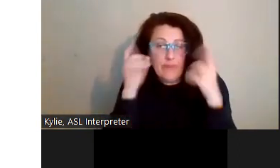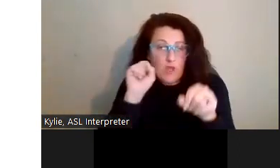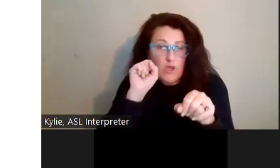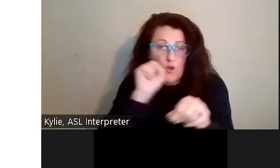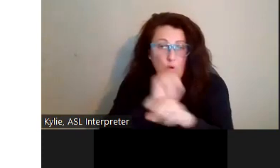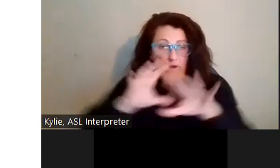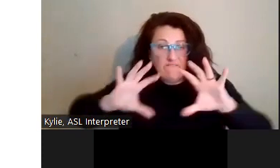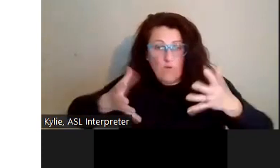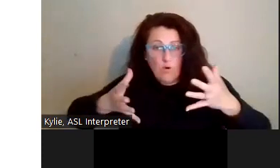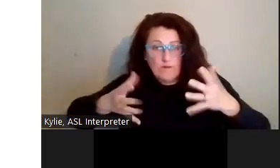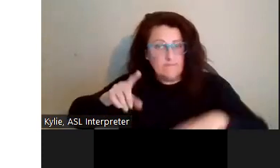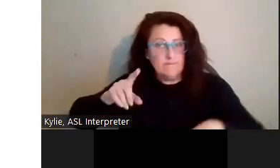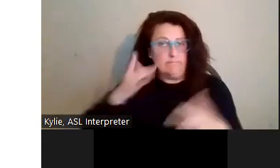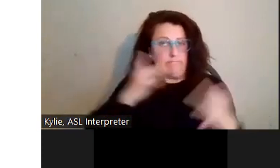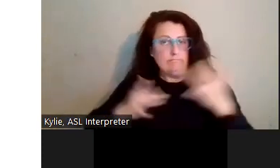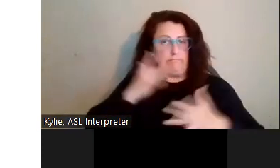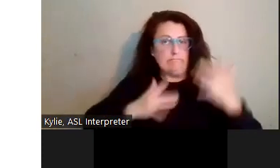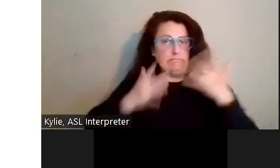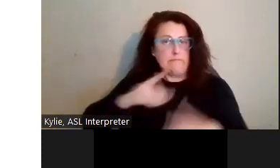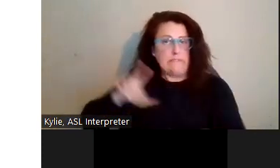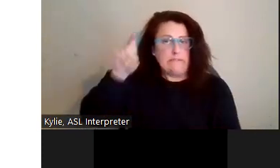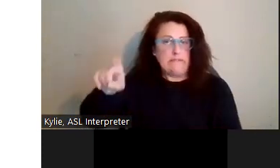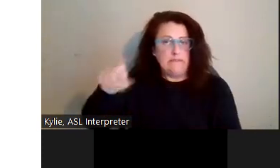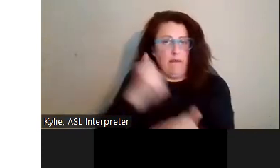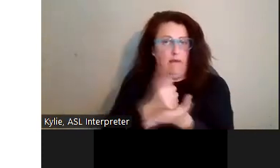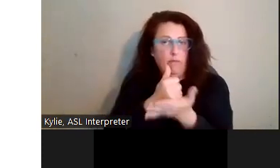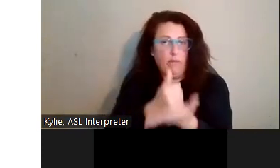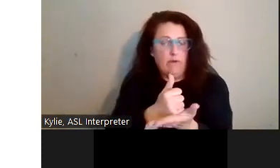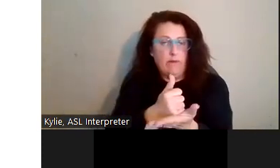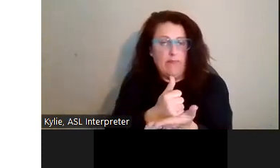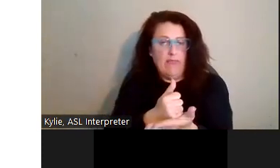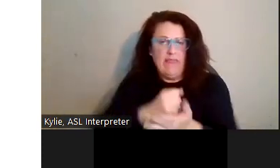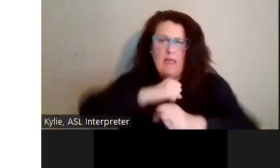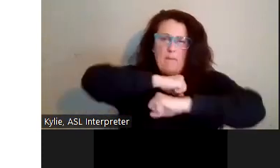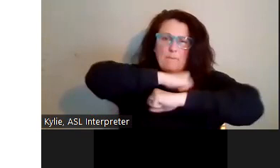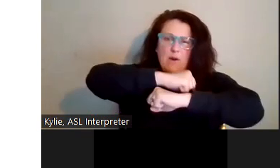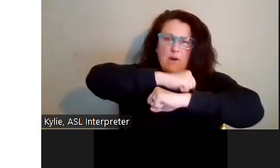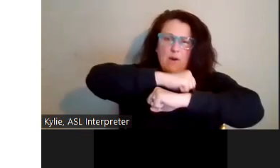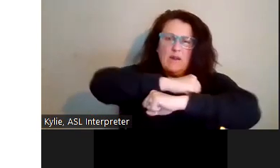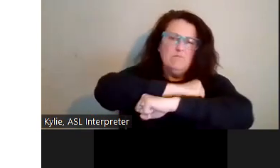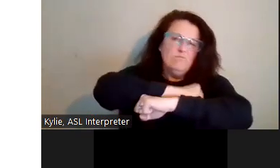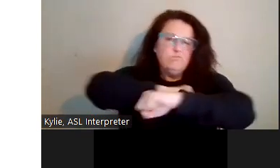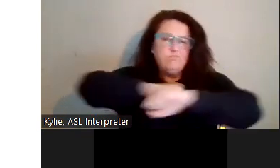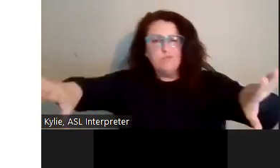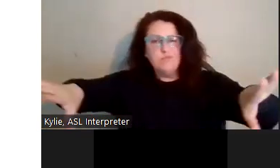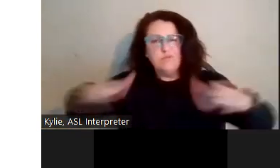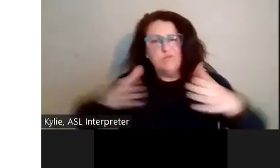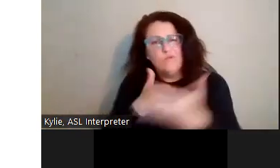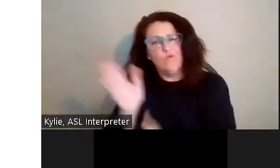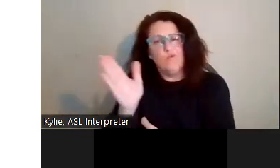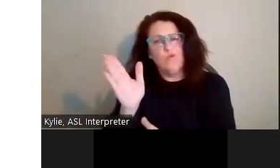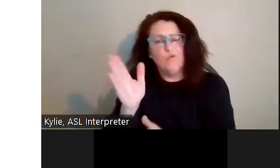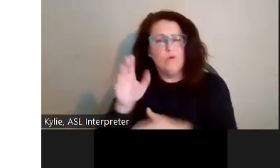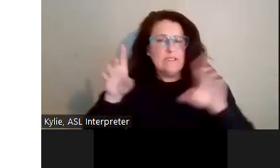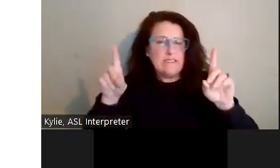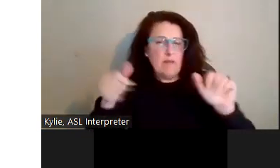workforce is in need of them. And bust through barriers that might exist because of their disabilities to get a